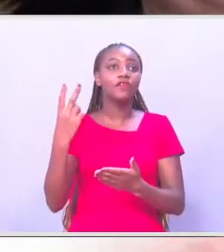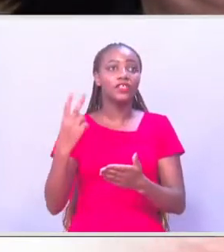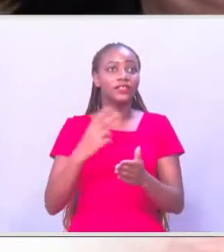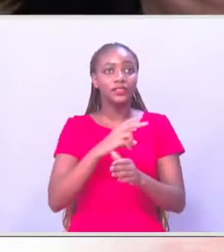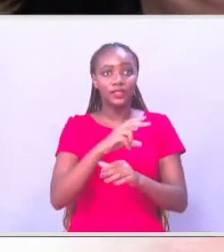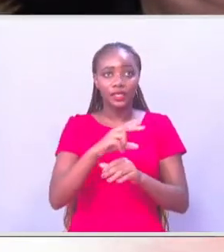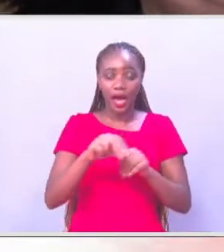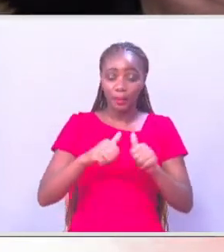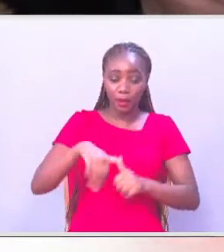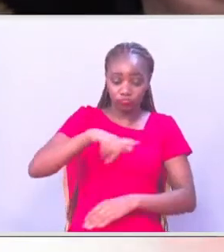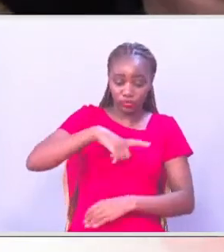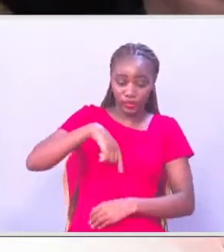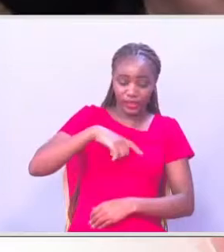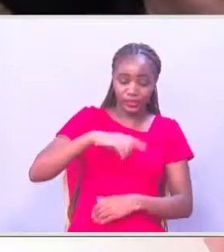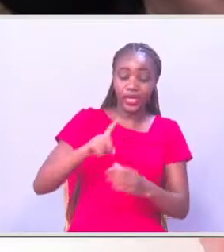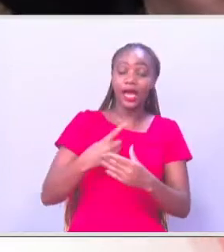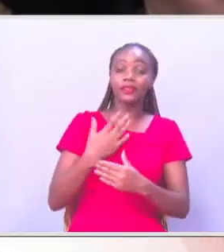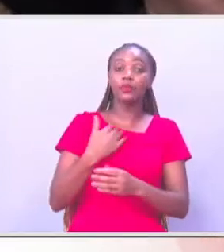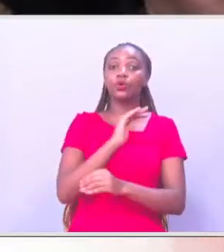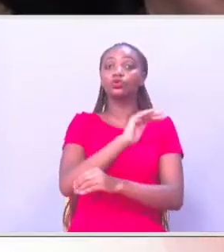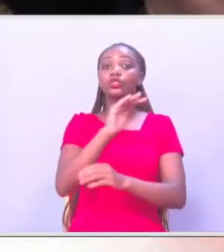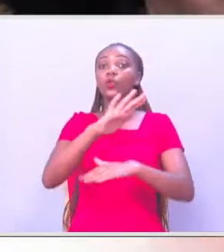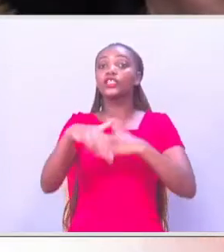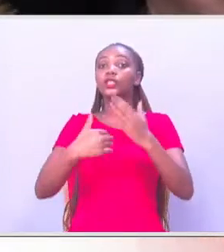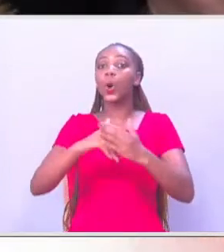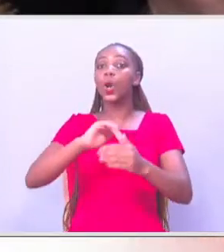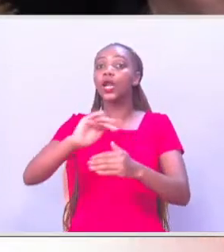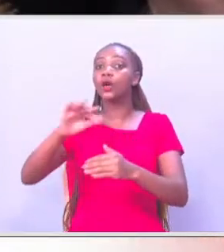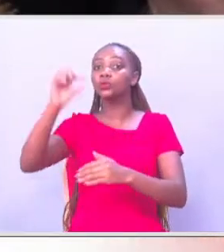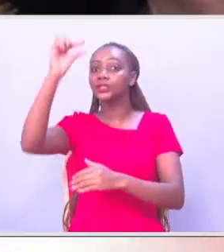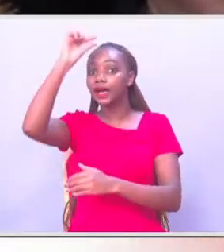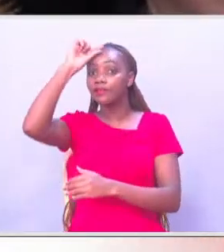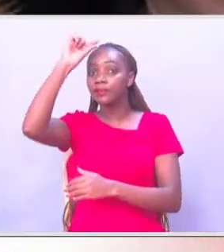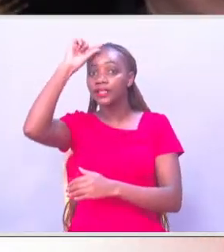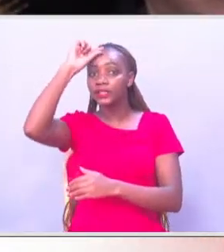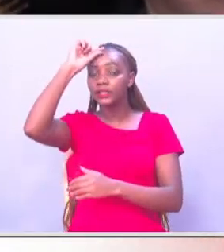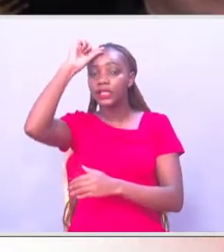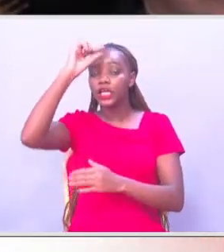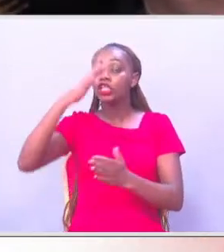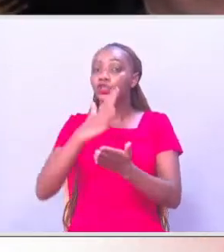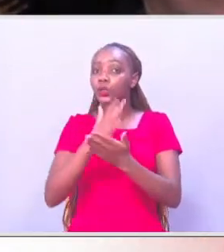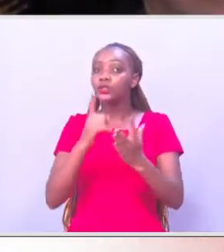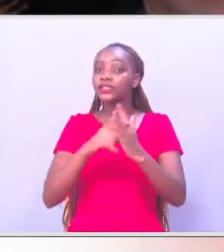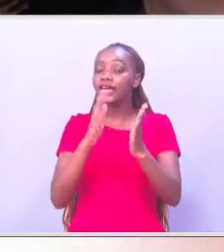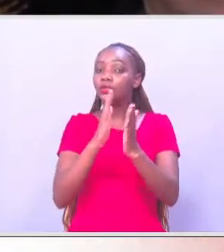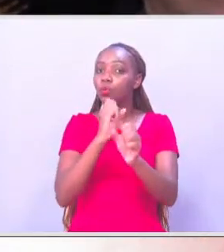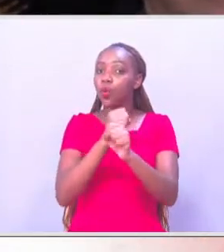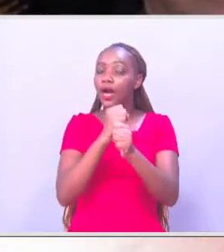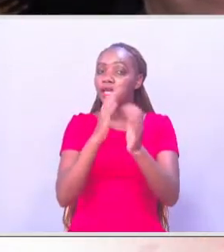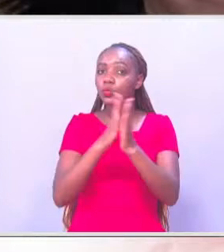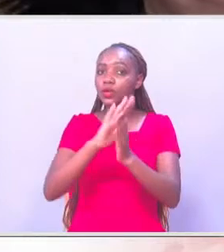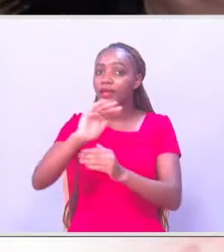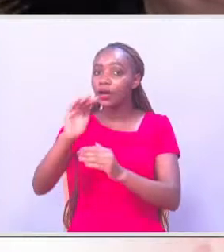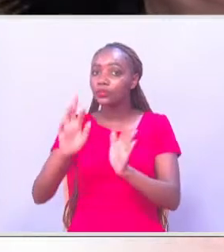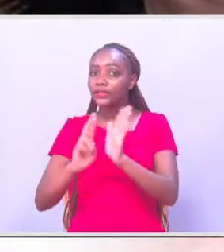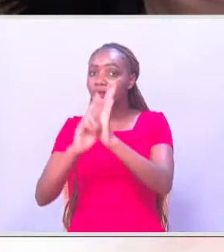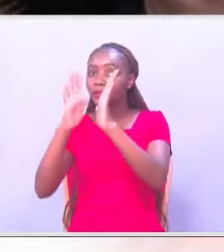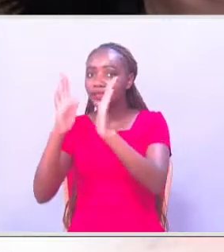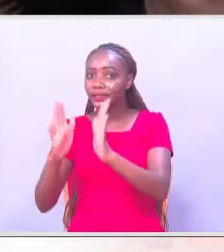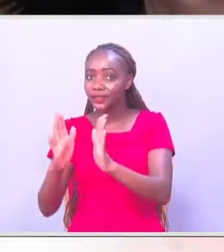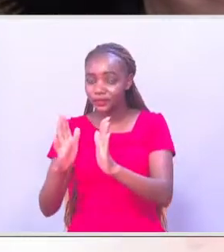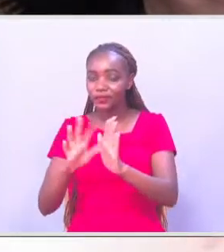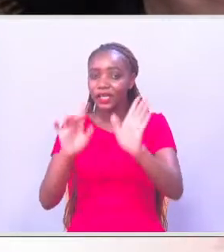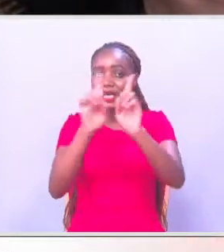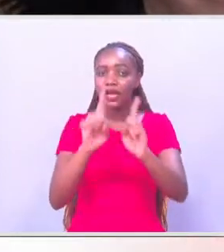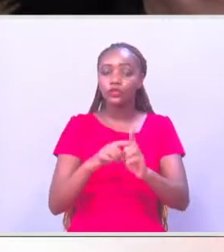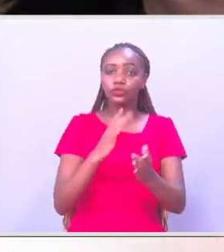say we are there. And we are calling upon county governments to now start working with the county representatives to